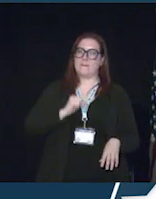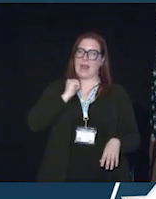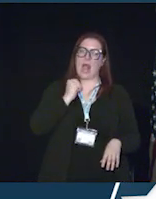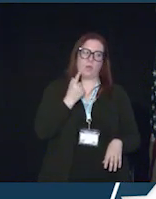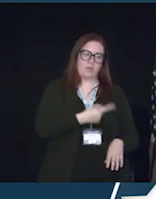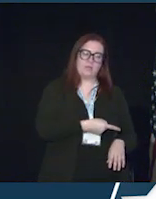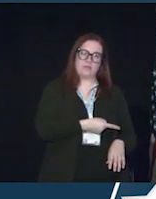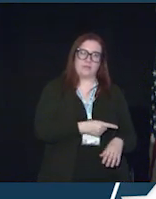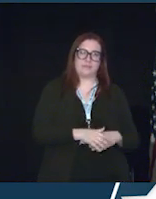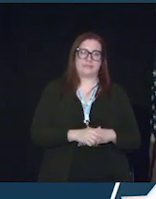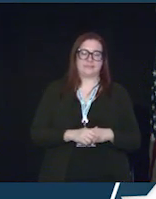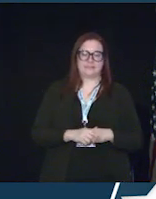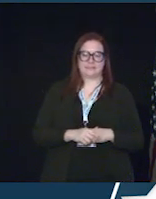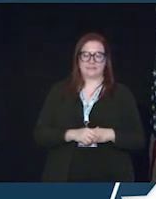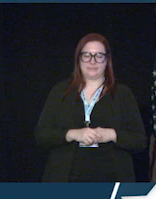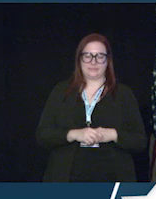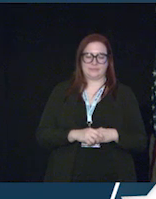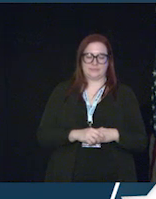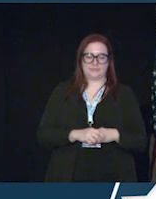And